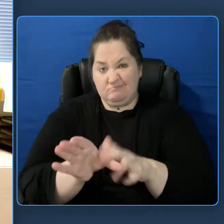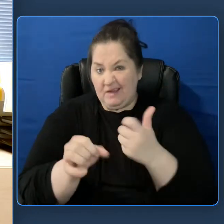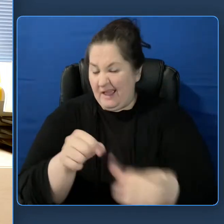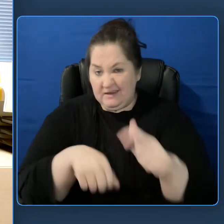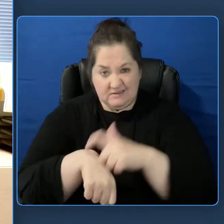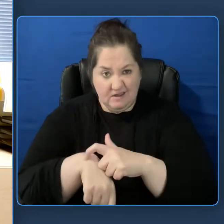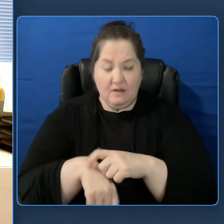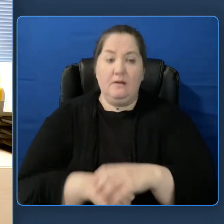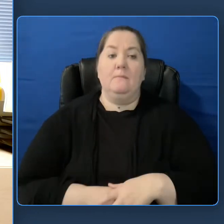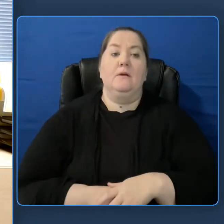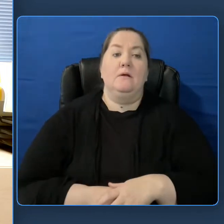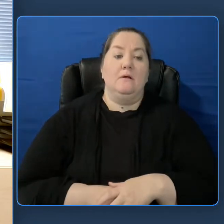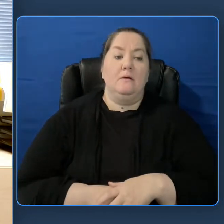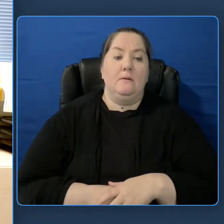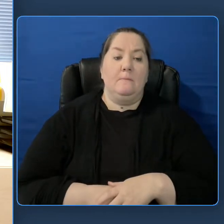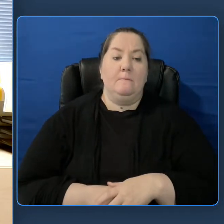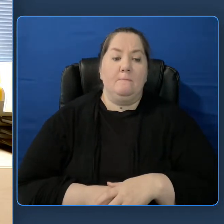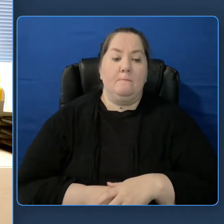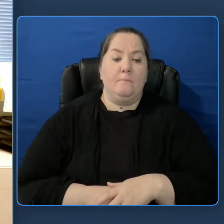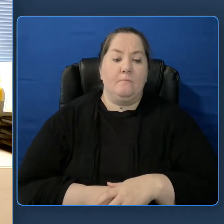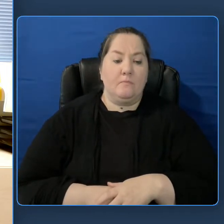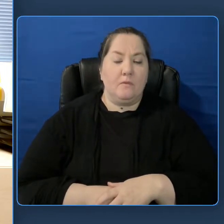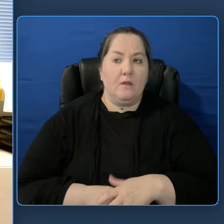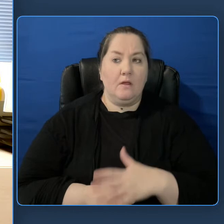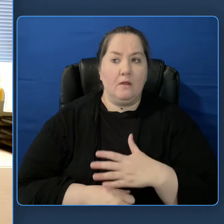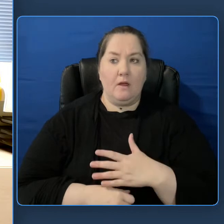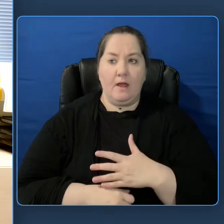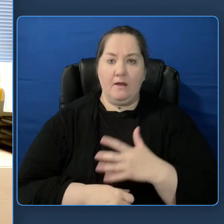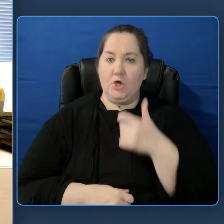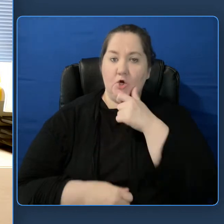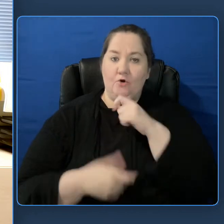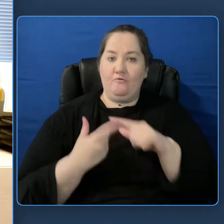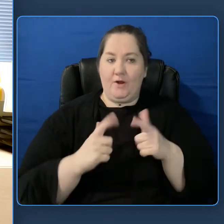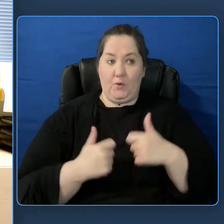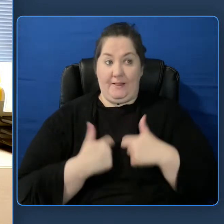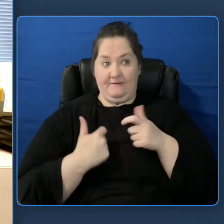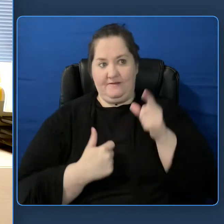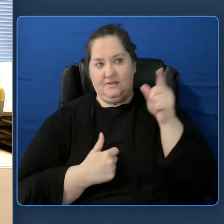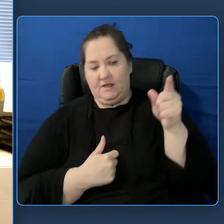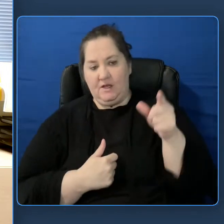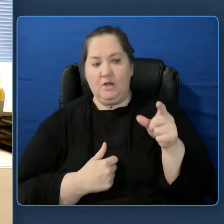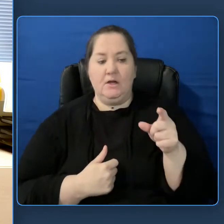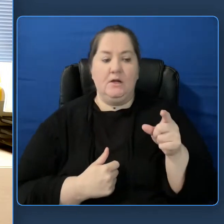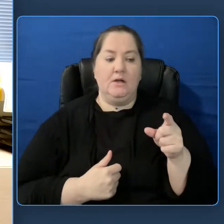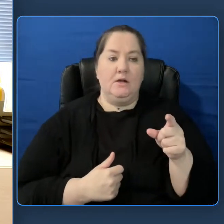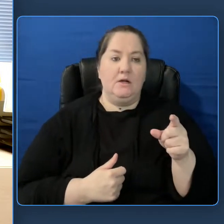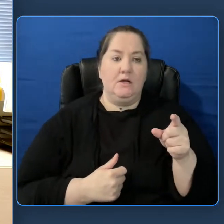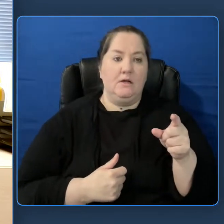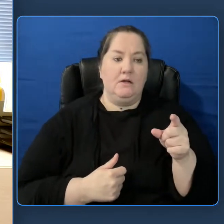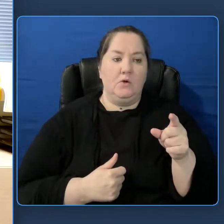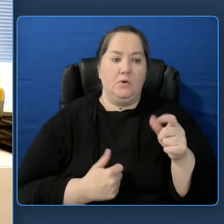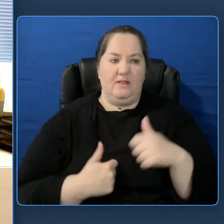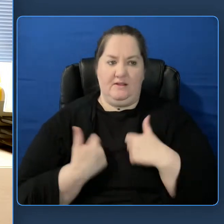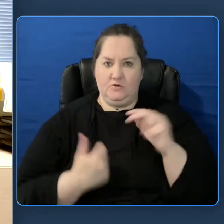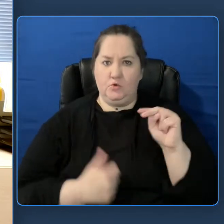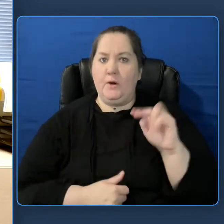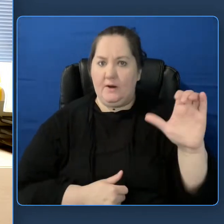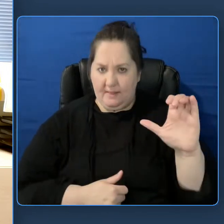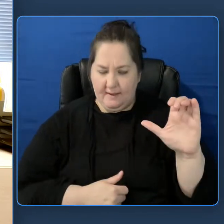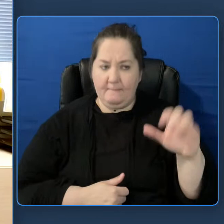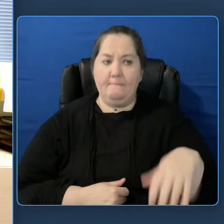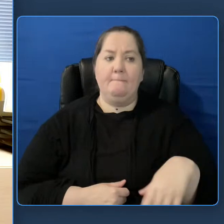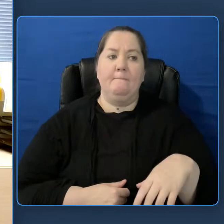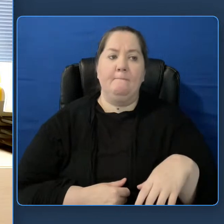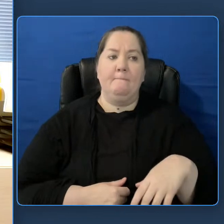they've said that my girlfriend that lives in North Carolina has